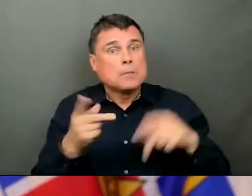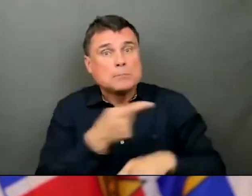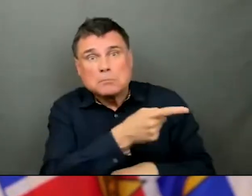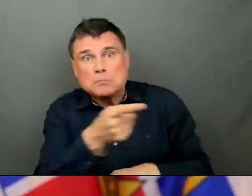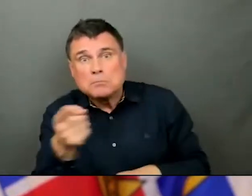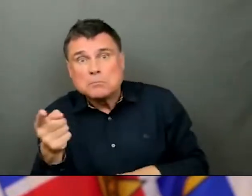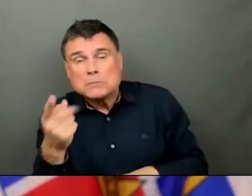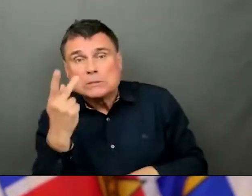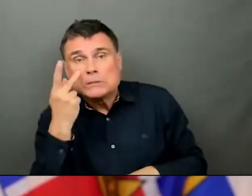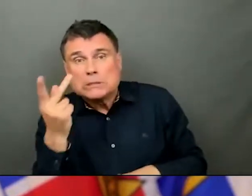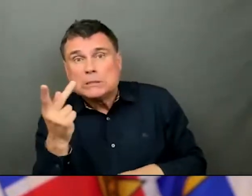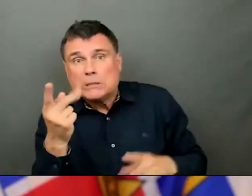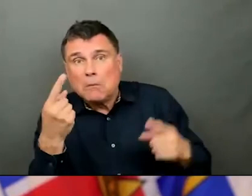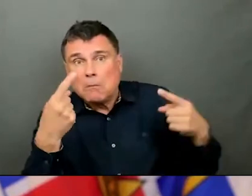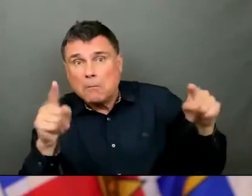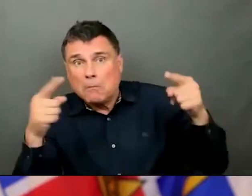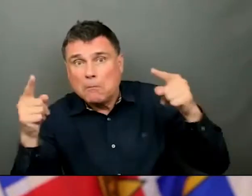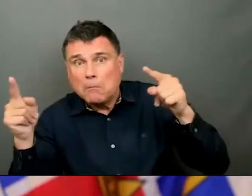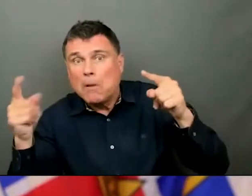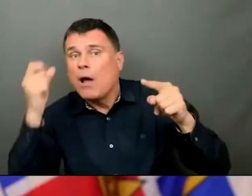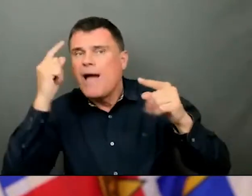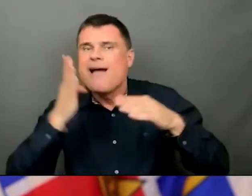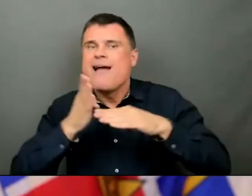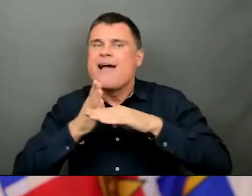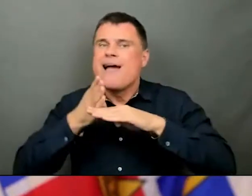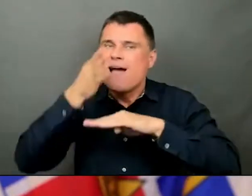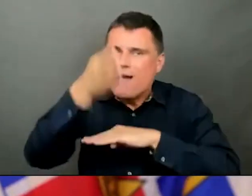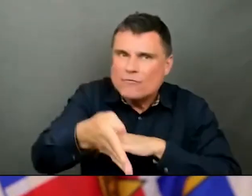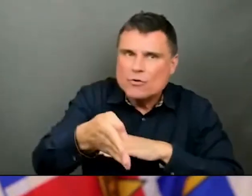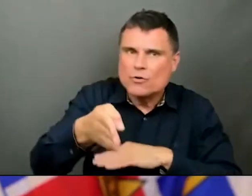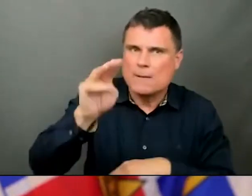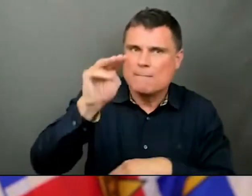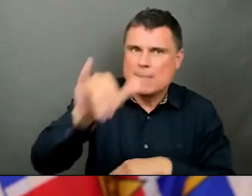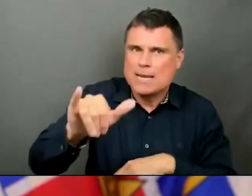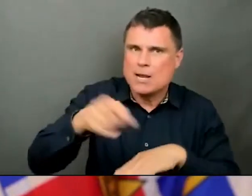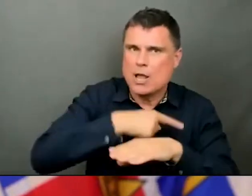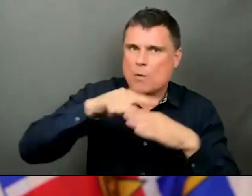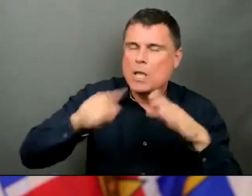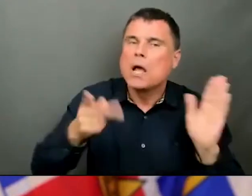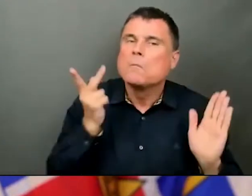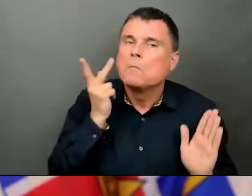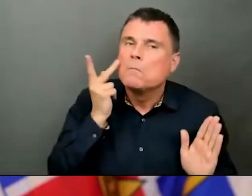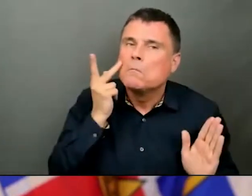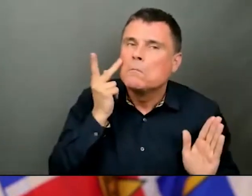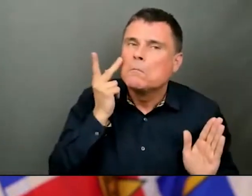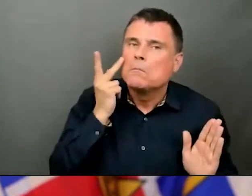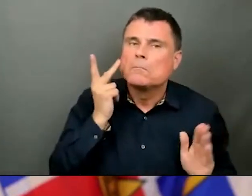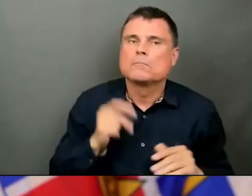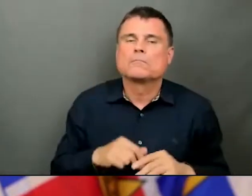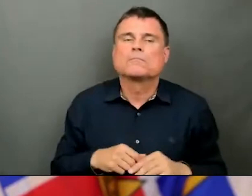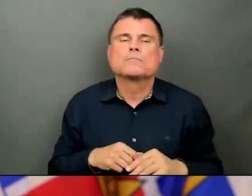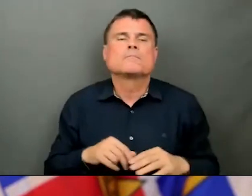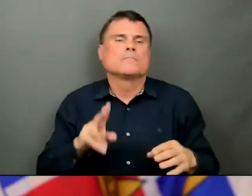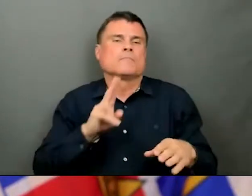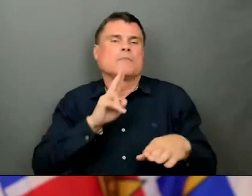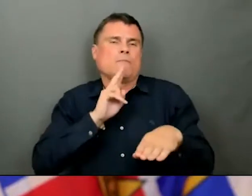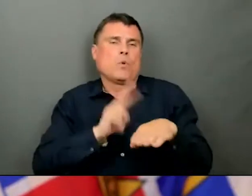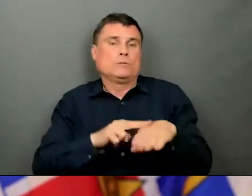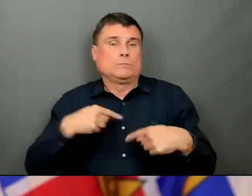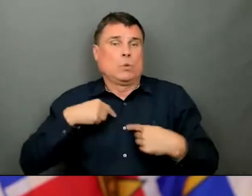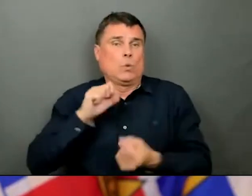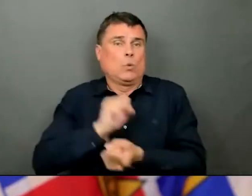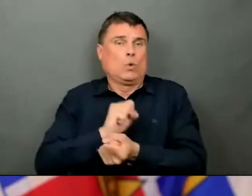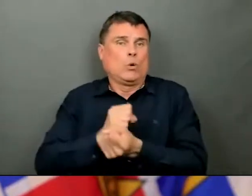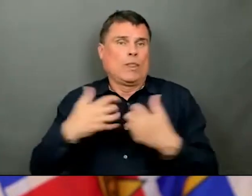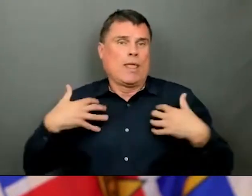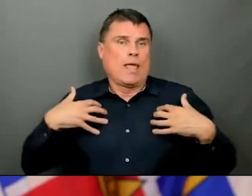of that after the May long weekend in more detail. And of course, I'm working with my colleagues across the country to